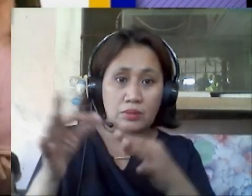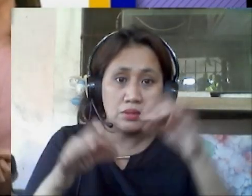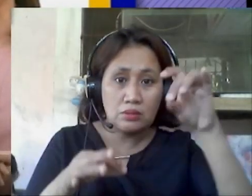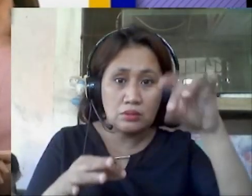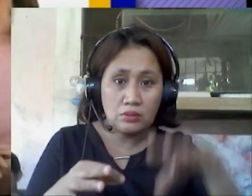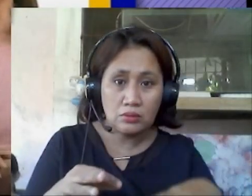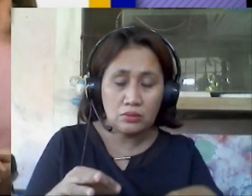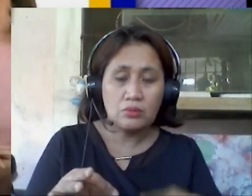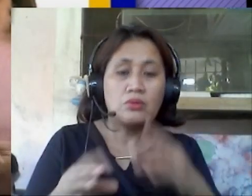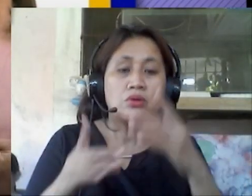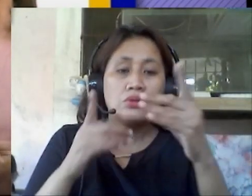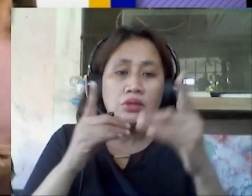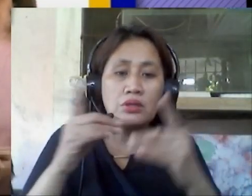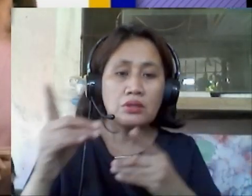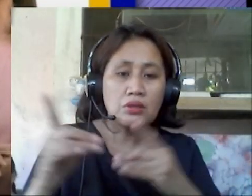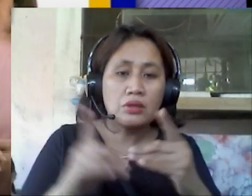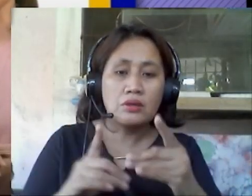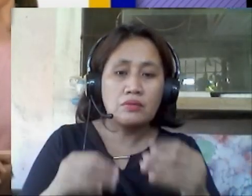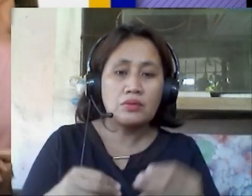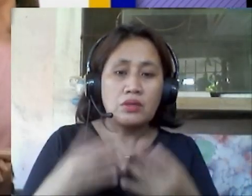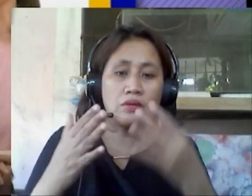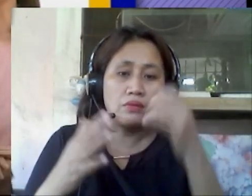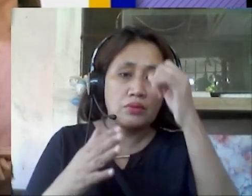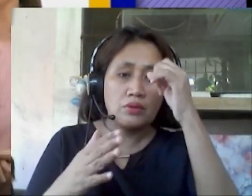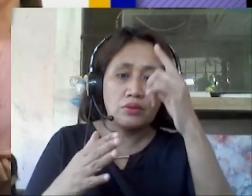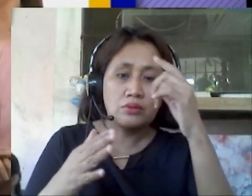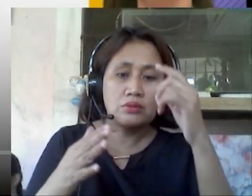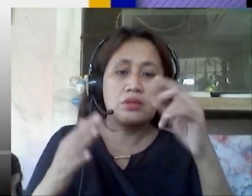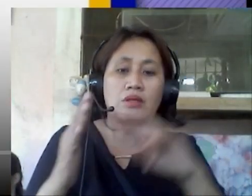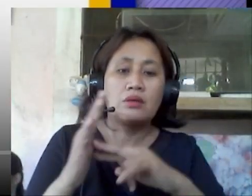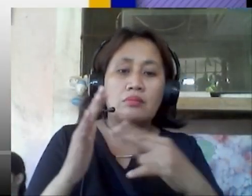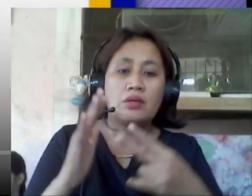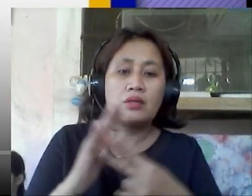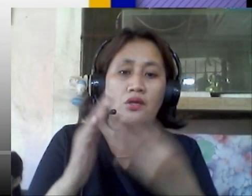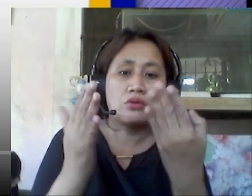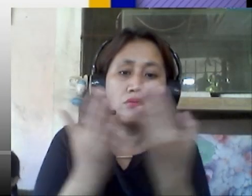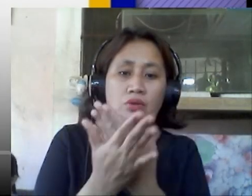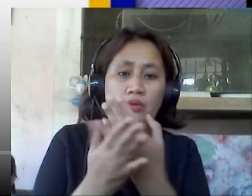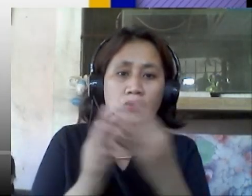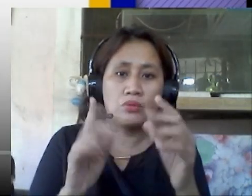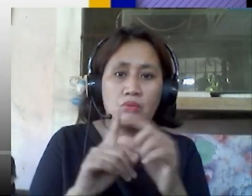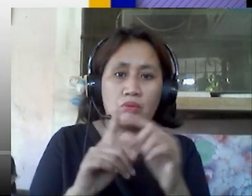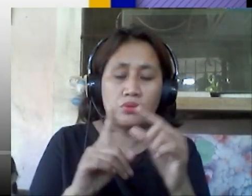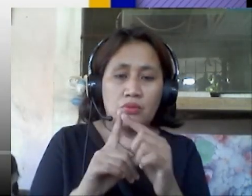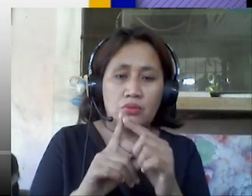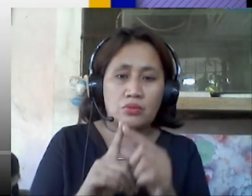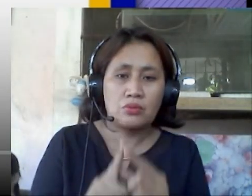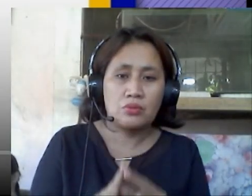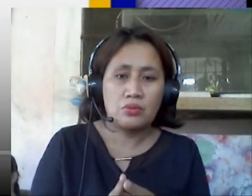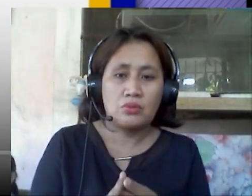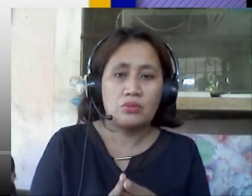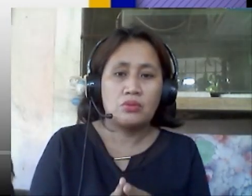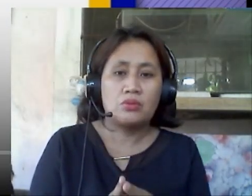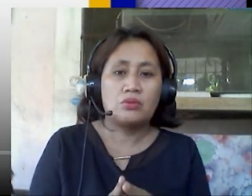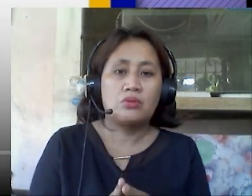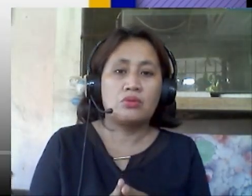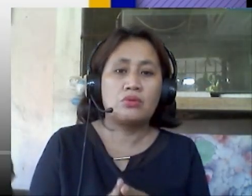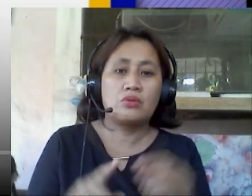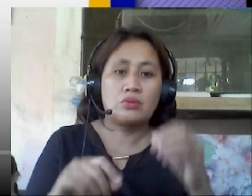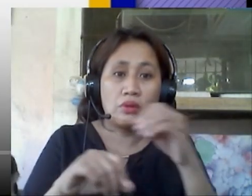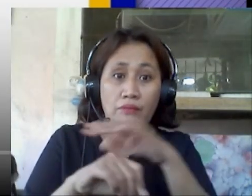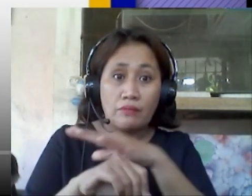description is given to understand the meaning of the unfamiliar word. Then, we have cause-effect